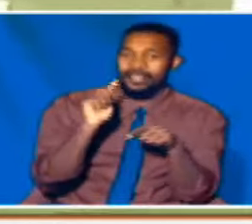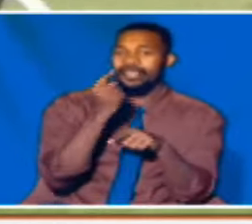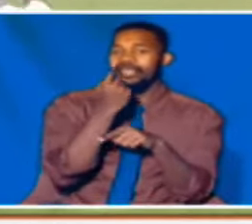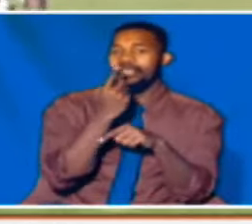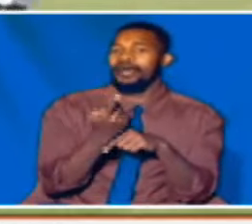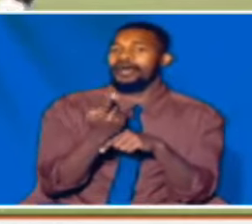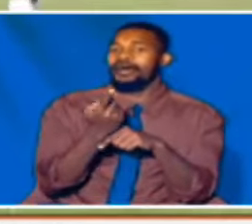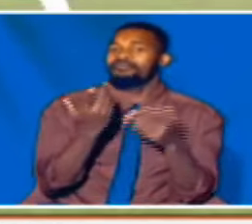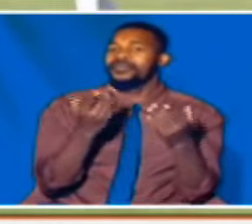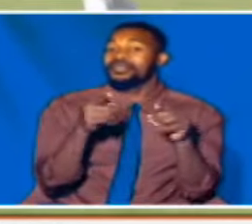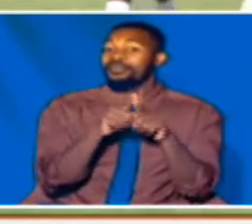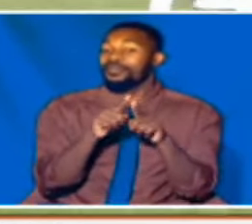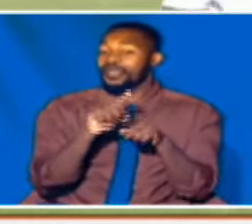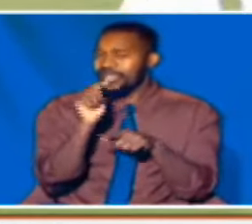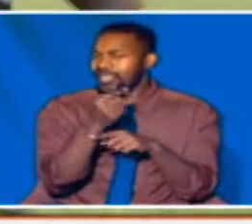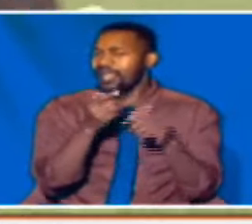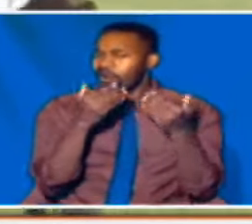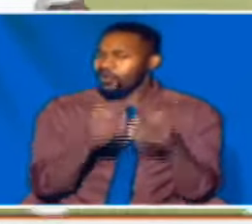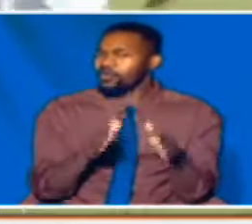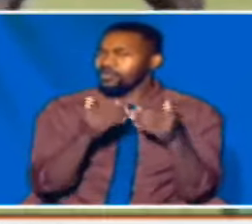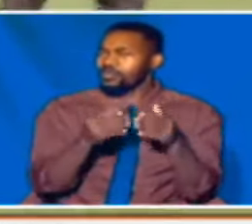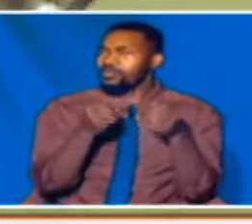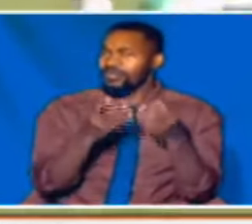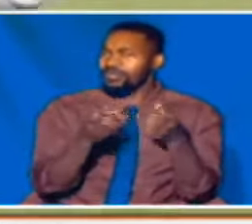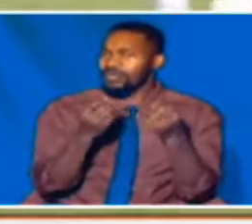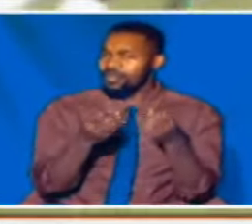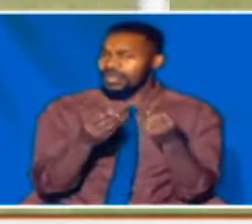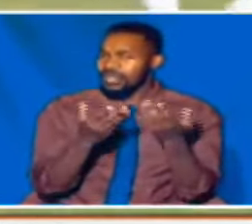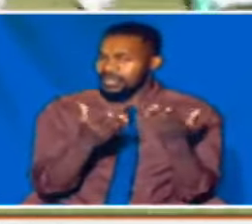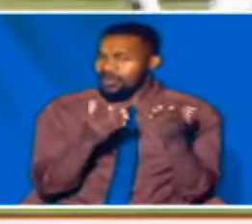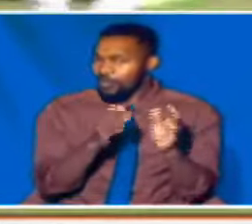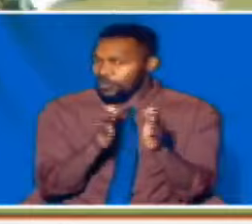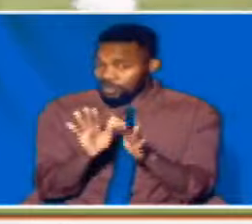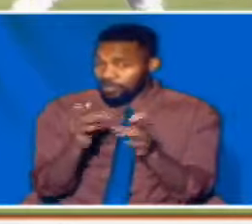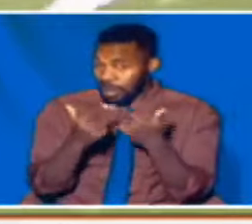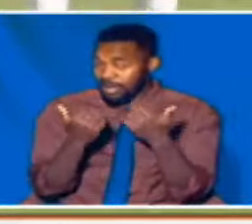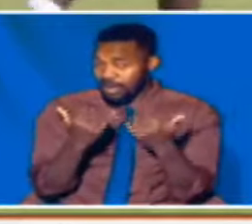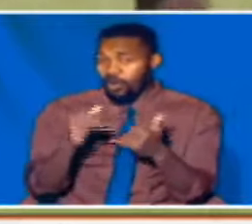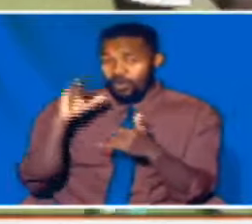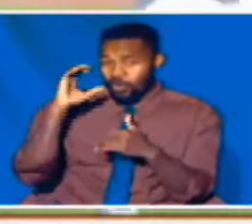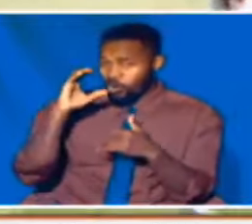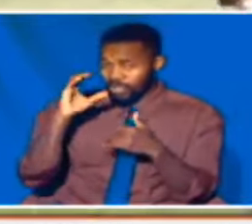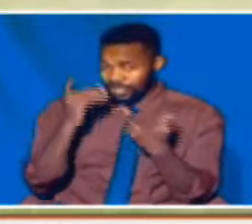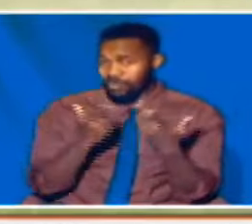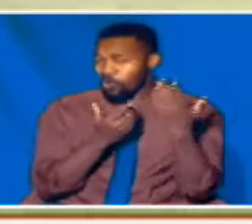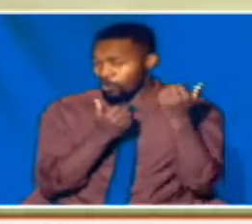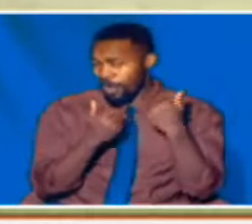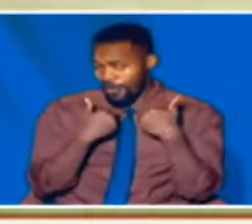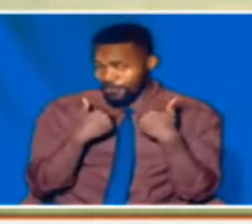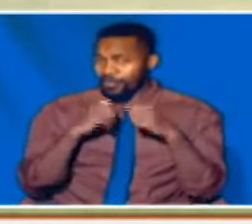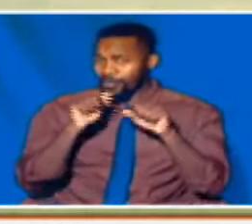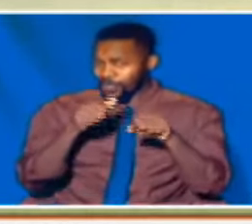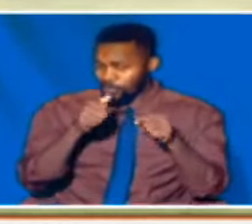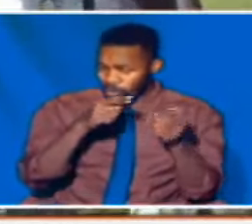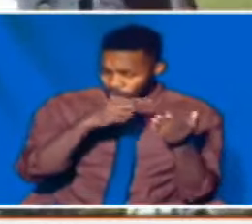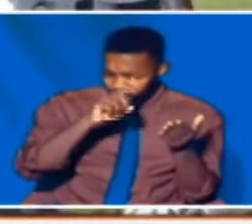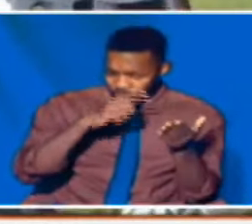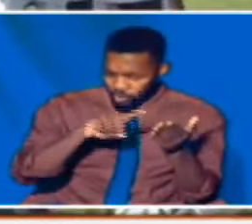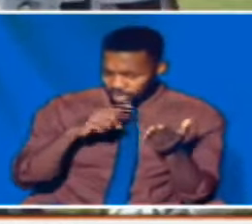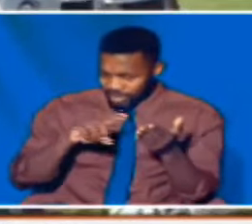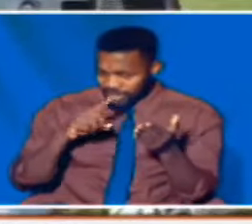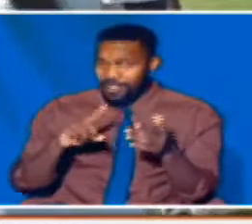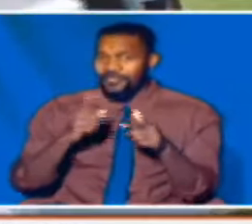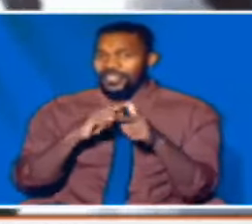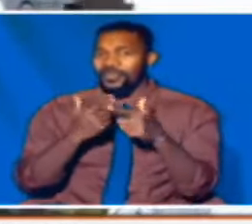lost numerous chances in their away match, and the coach is optimistic they will rectify the few errors and sharpen their arsenal for